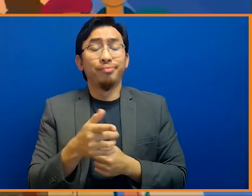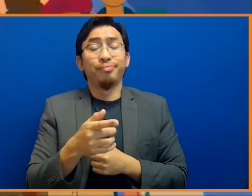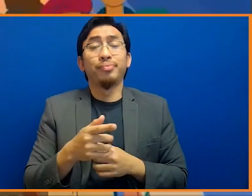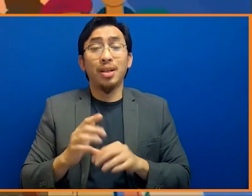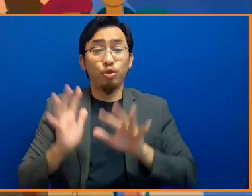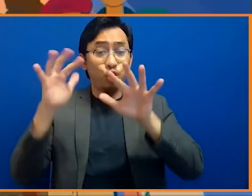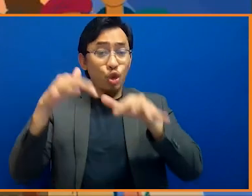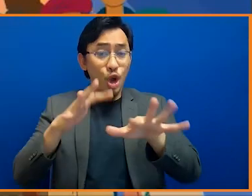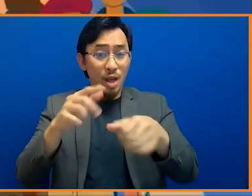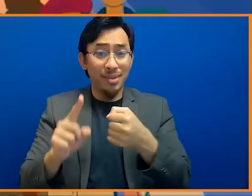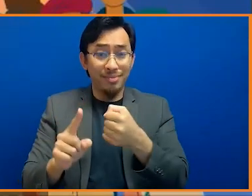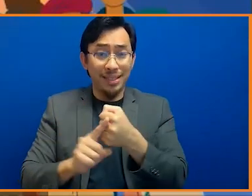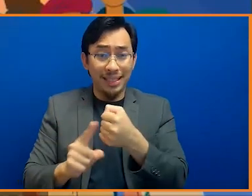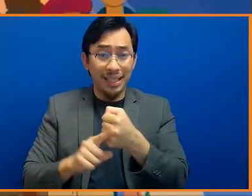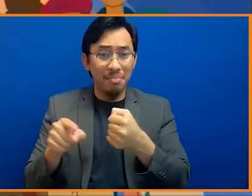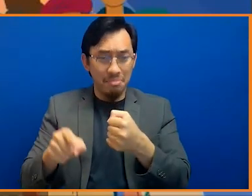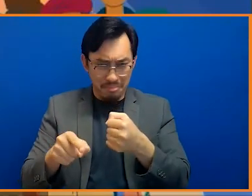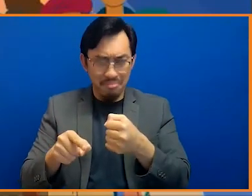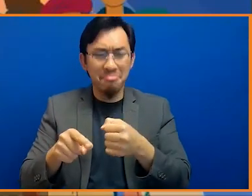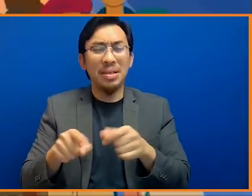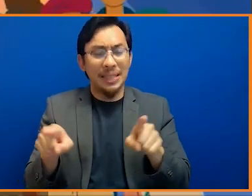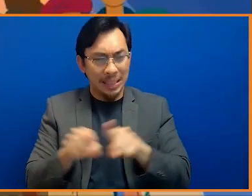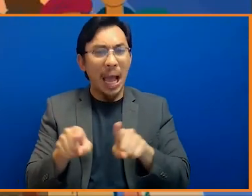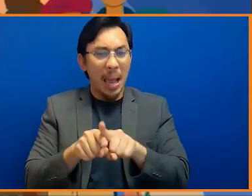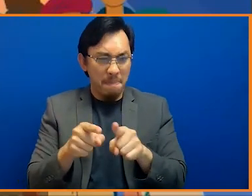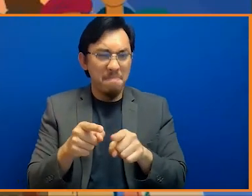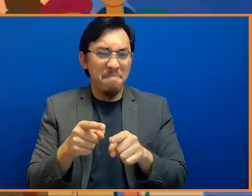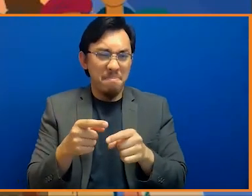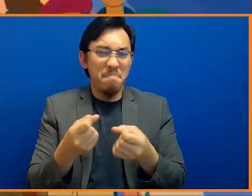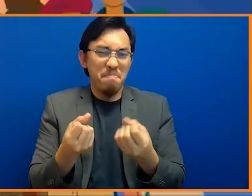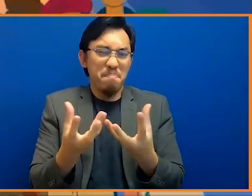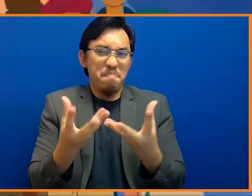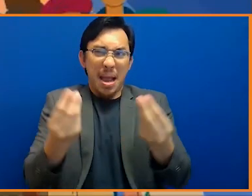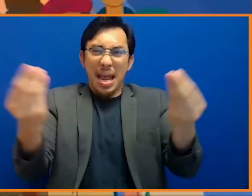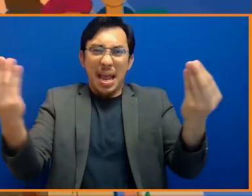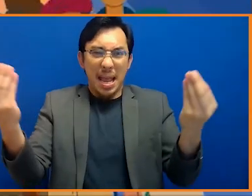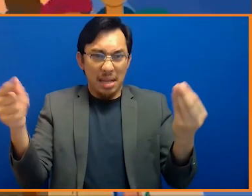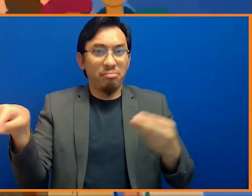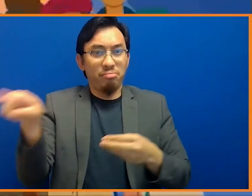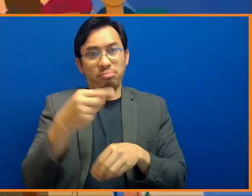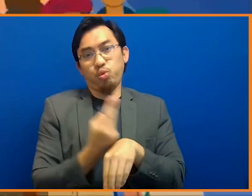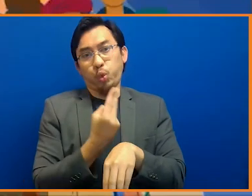early warning system adopt the same base.